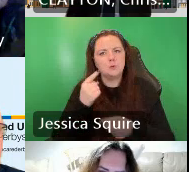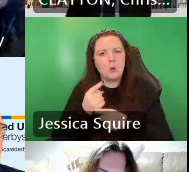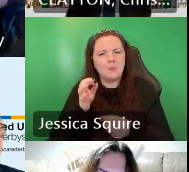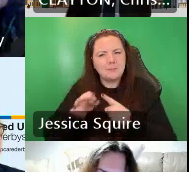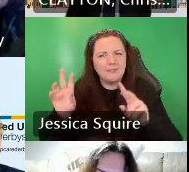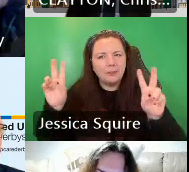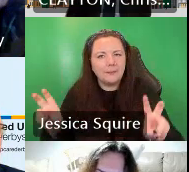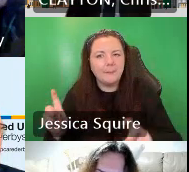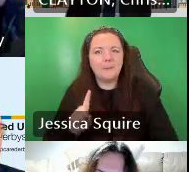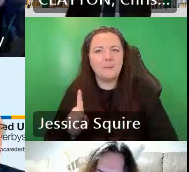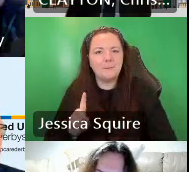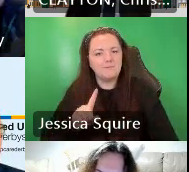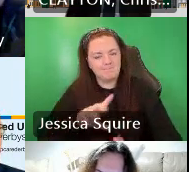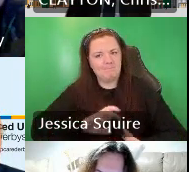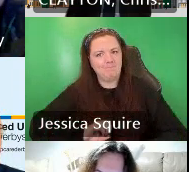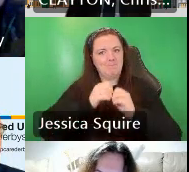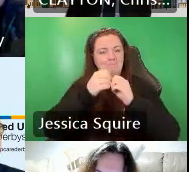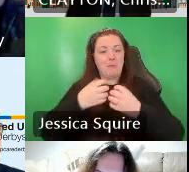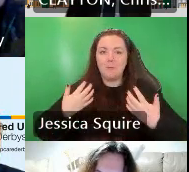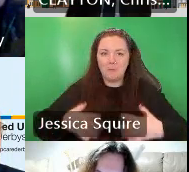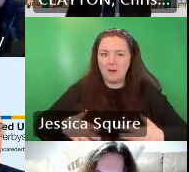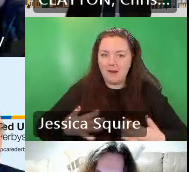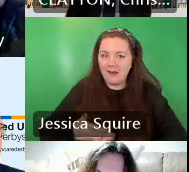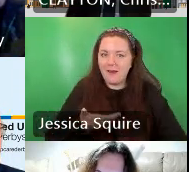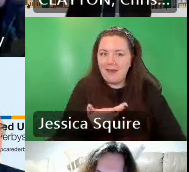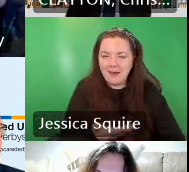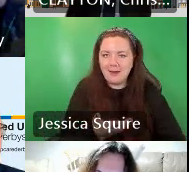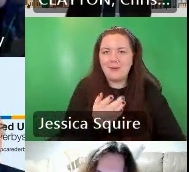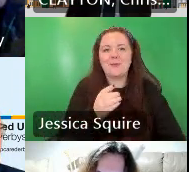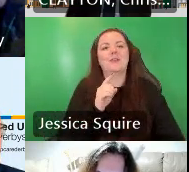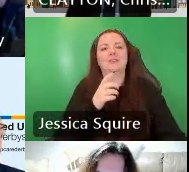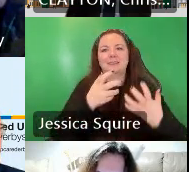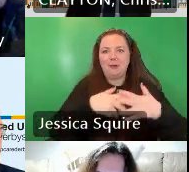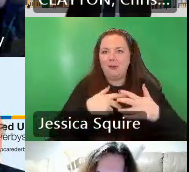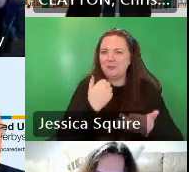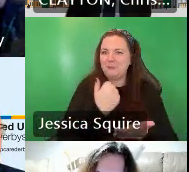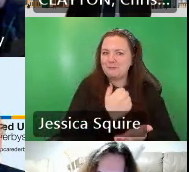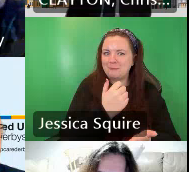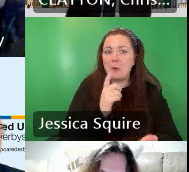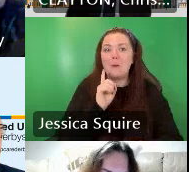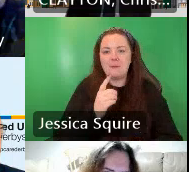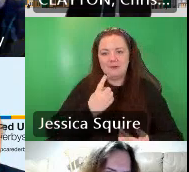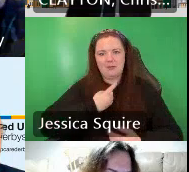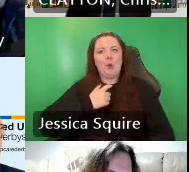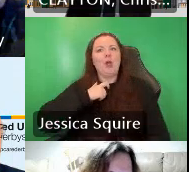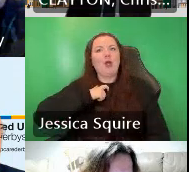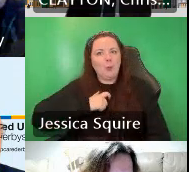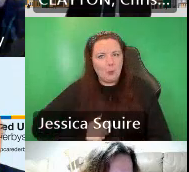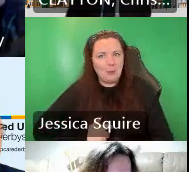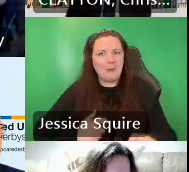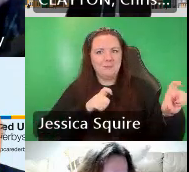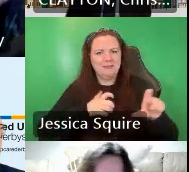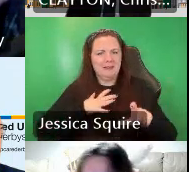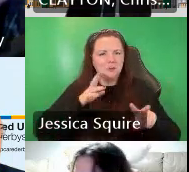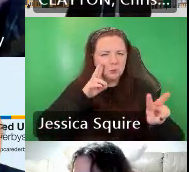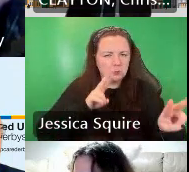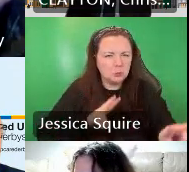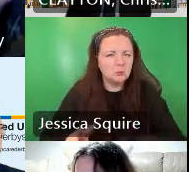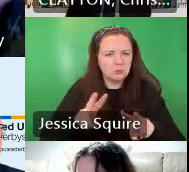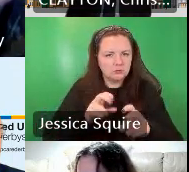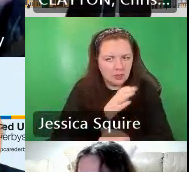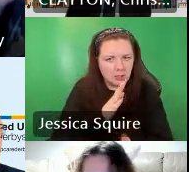have limitations still, but we still need that human element to make sure that everything's kind of right when we look at theming. But it's good to kind of get that overarching view. So lots